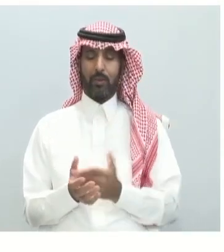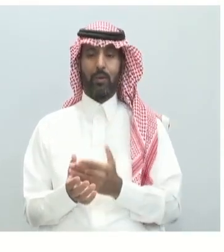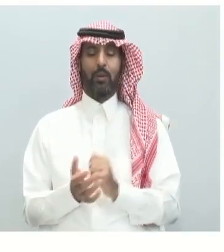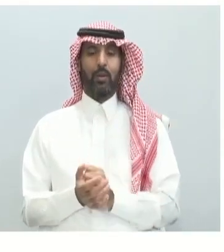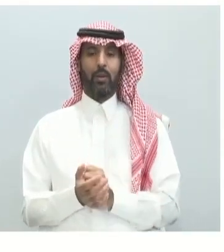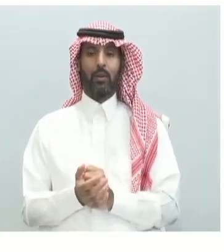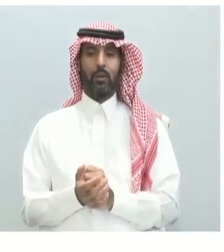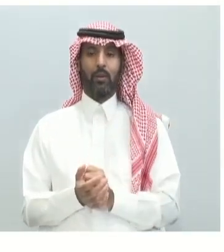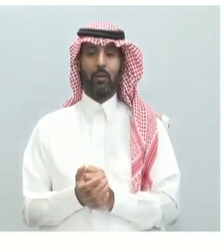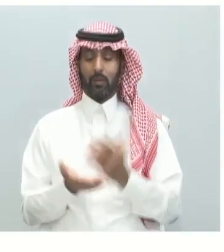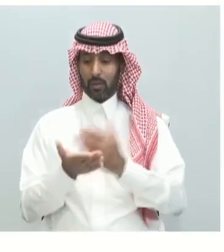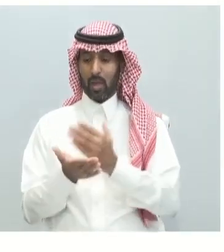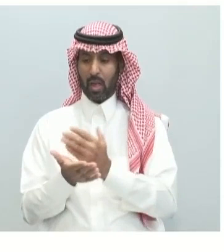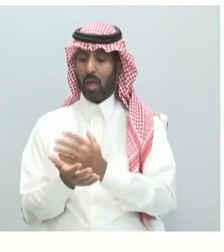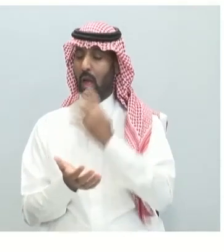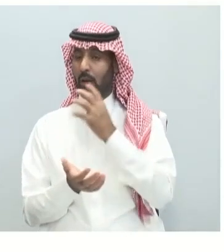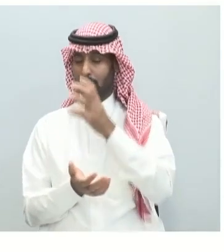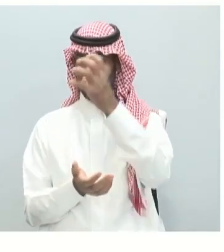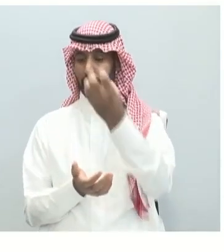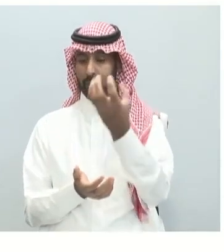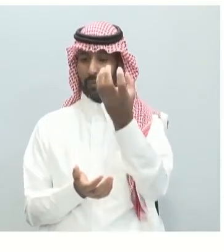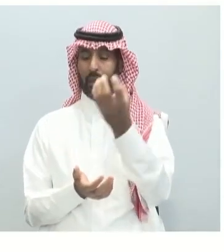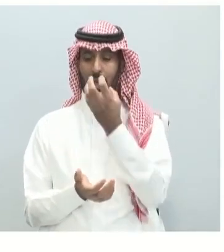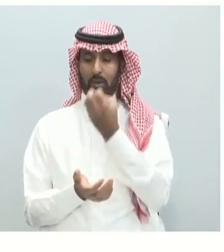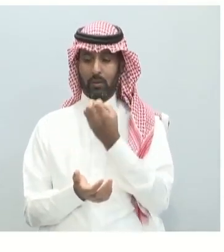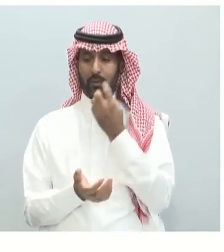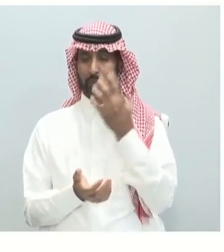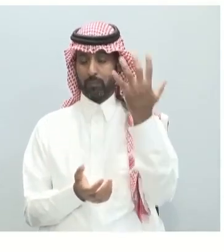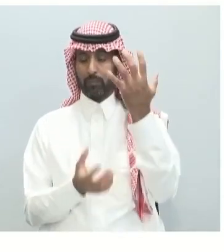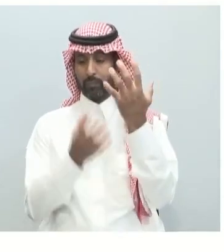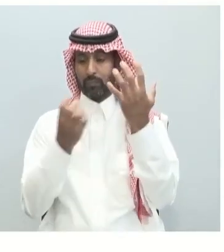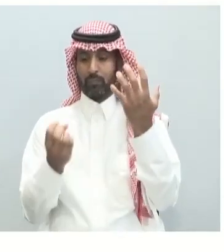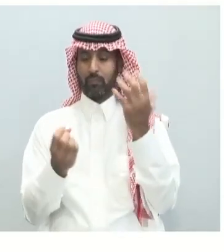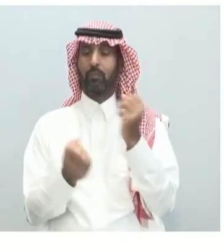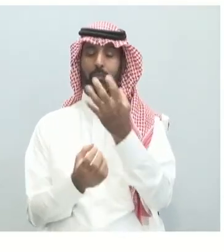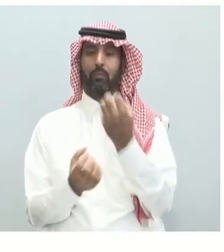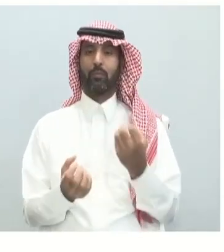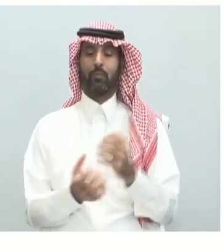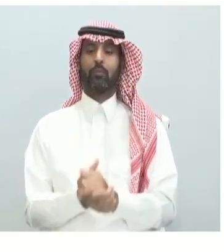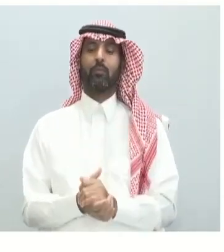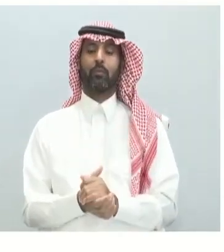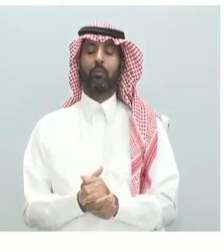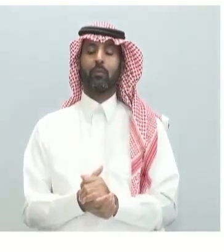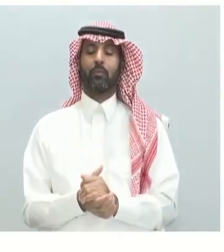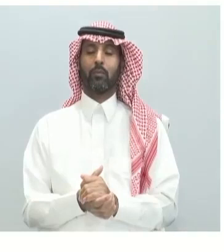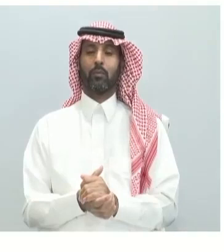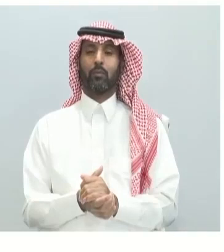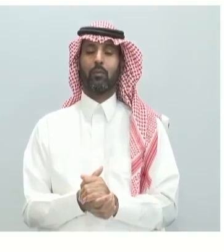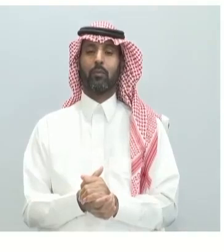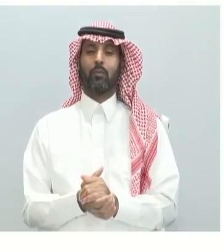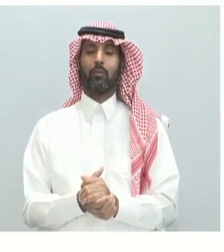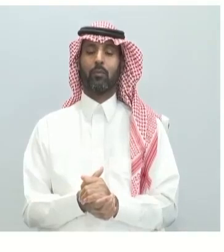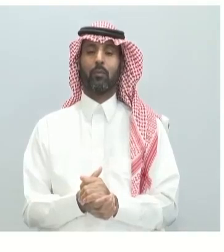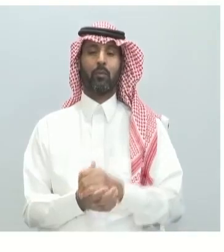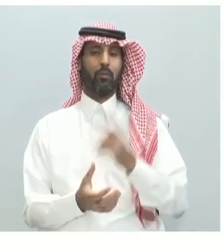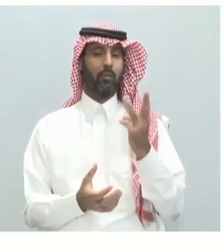one. That's correct. It's A. When they say produce, it means they produce fruits and vegetables.